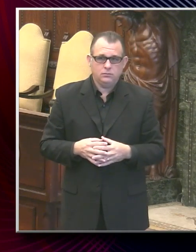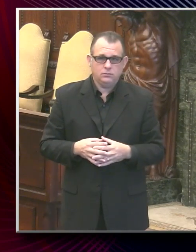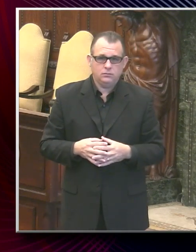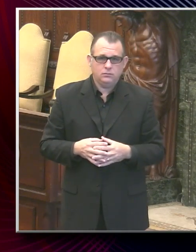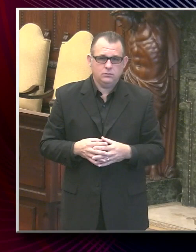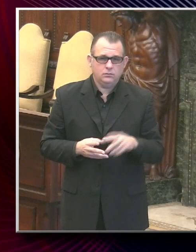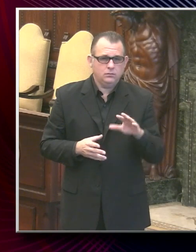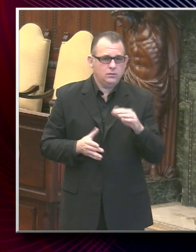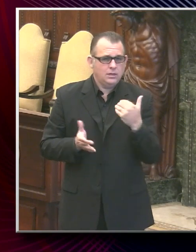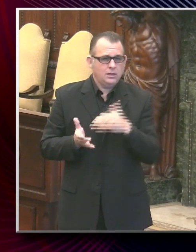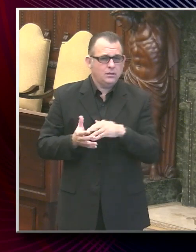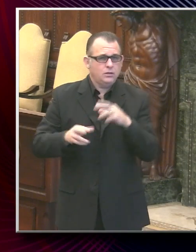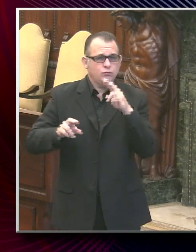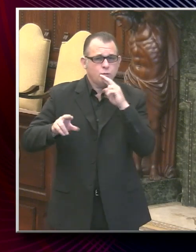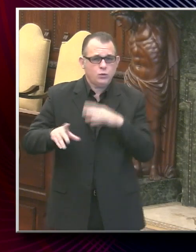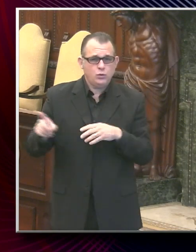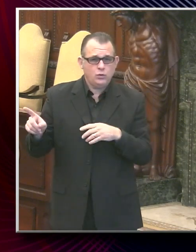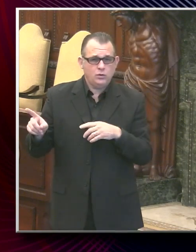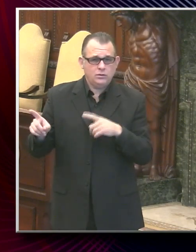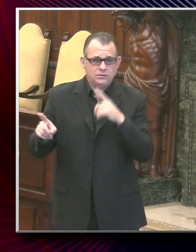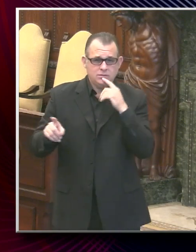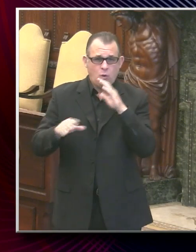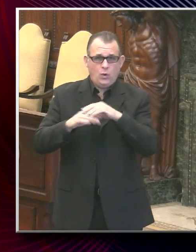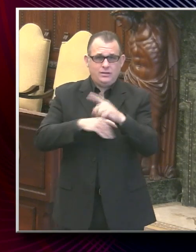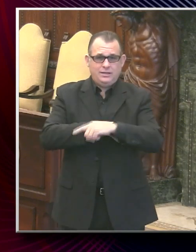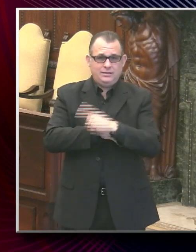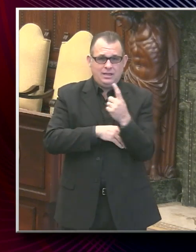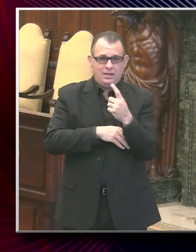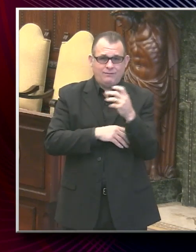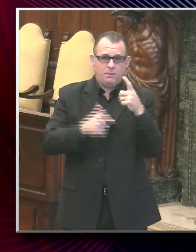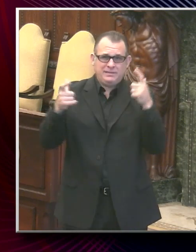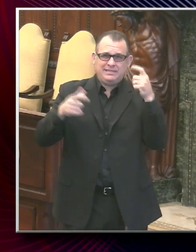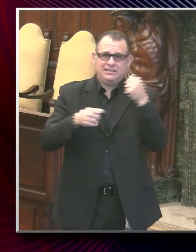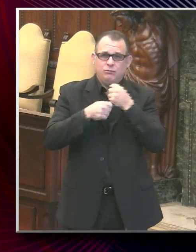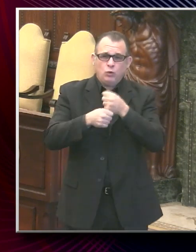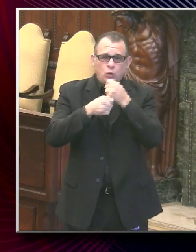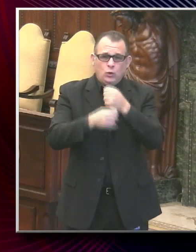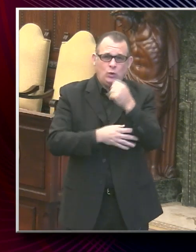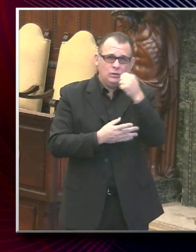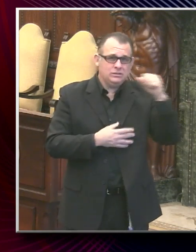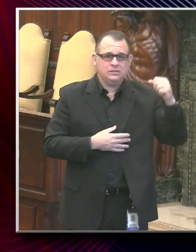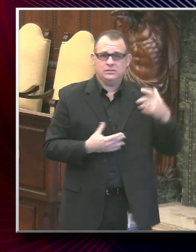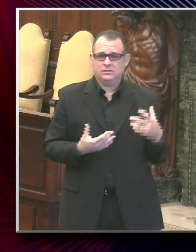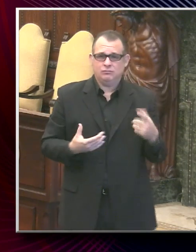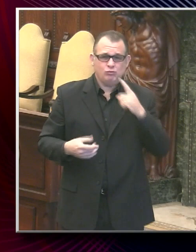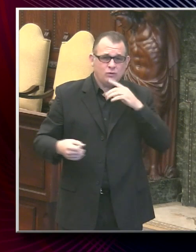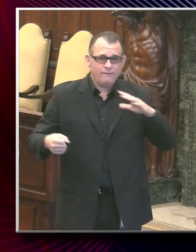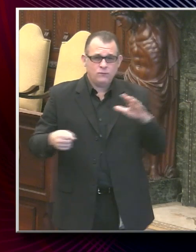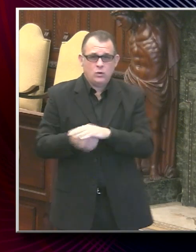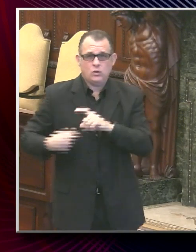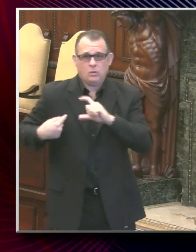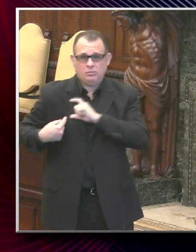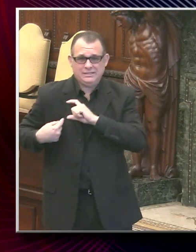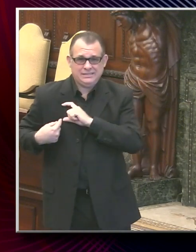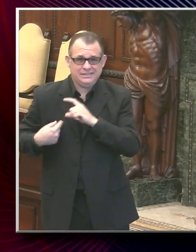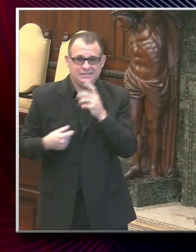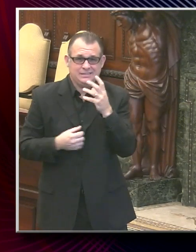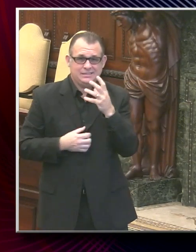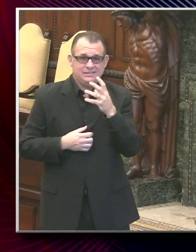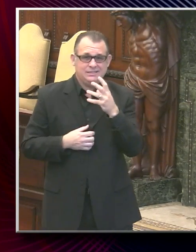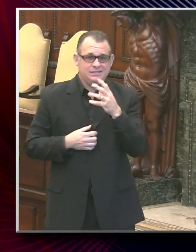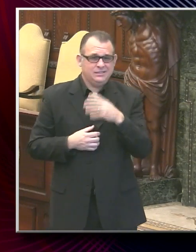is that on the day of the major unrest in late May, there was the full complement of police officers, including bike